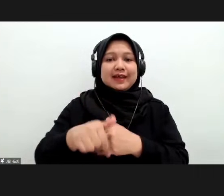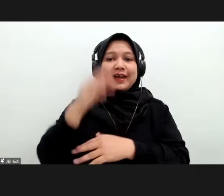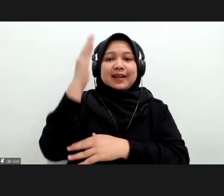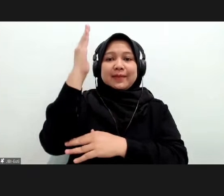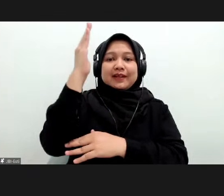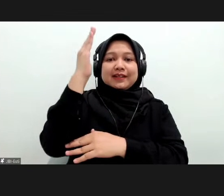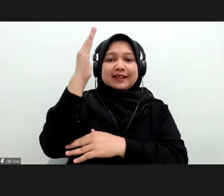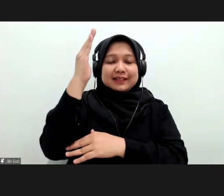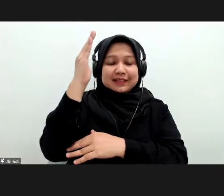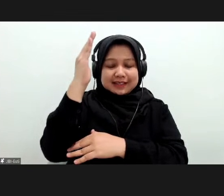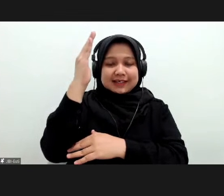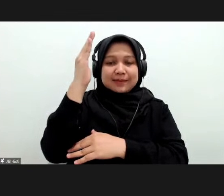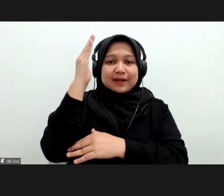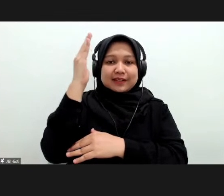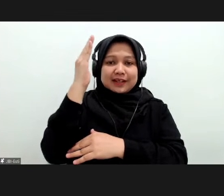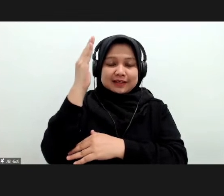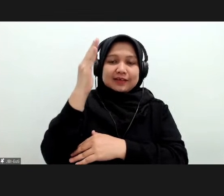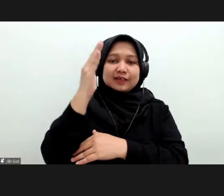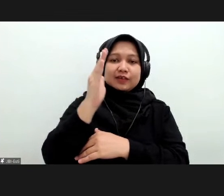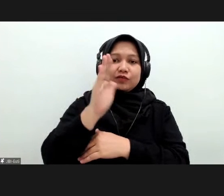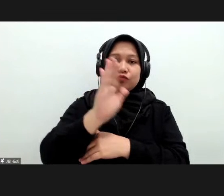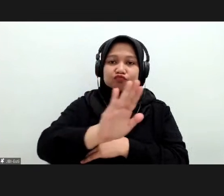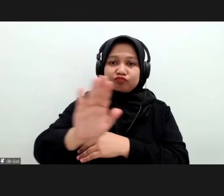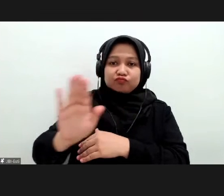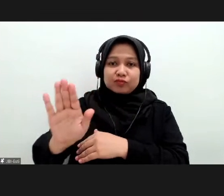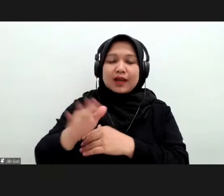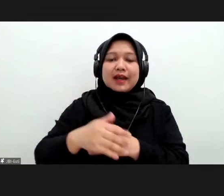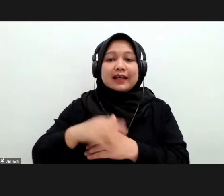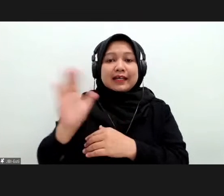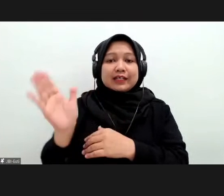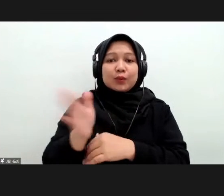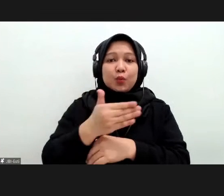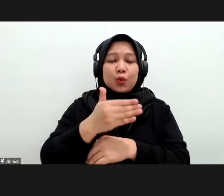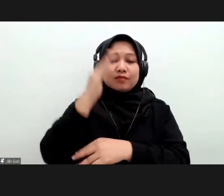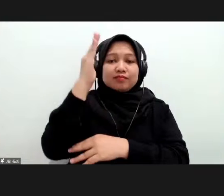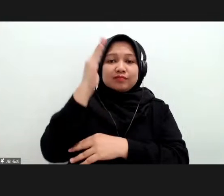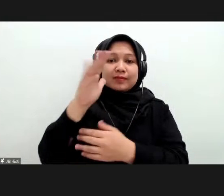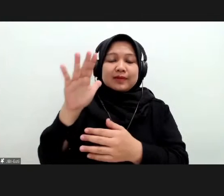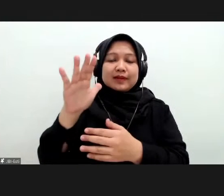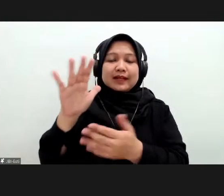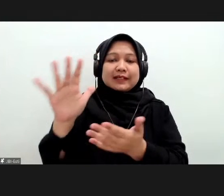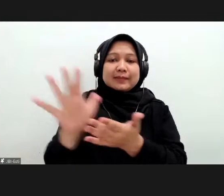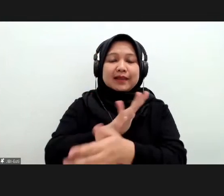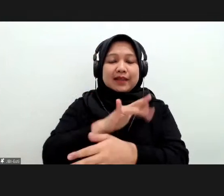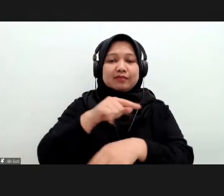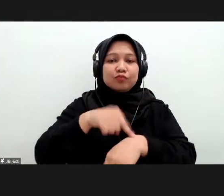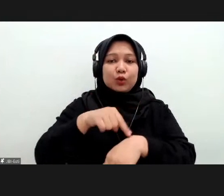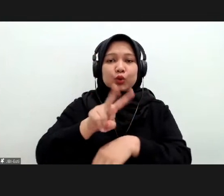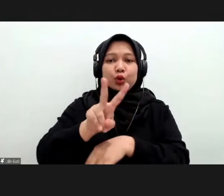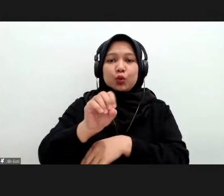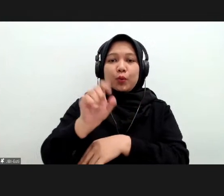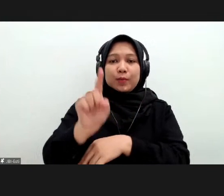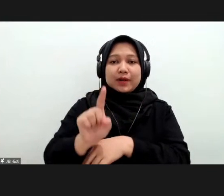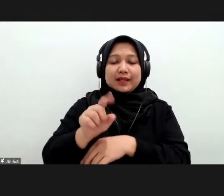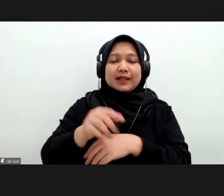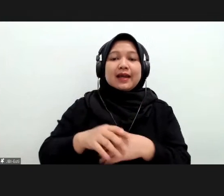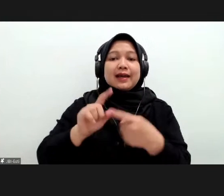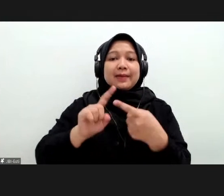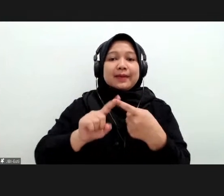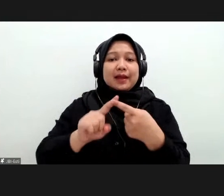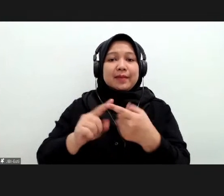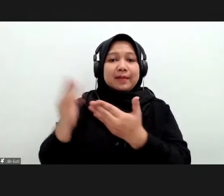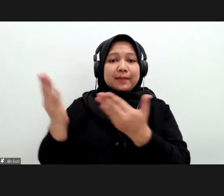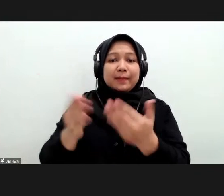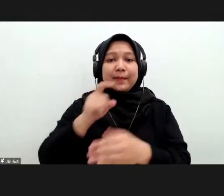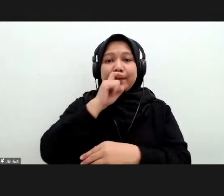each to deliver their presentation. I will firstly invite the first speaker, Mas Cornelius Hanung, as the Advocacy and Campaign